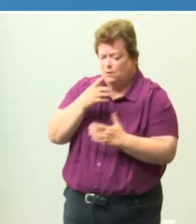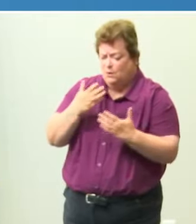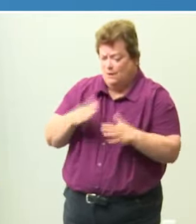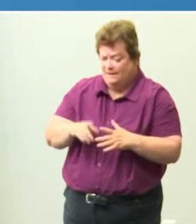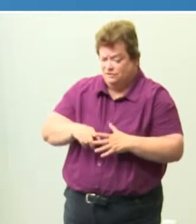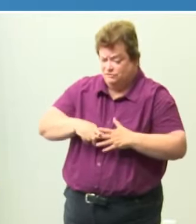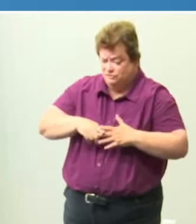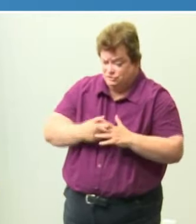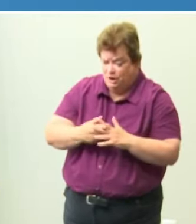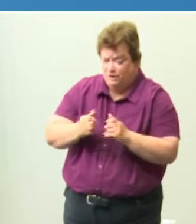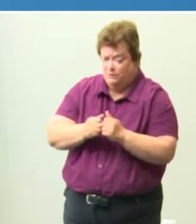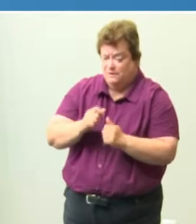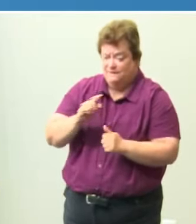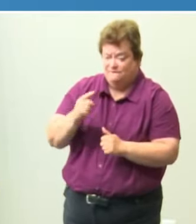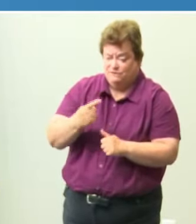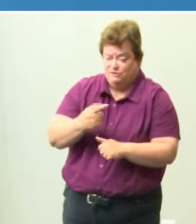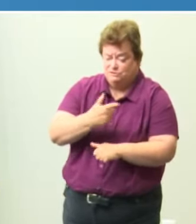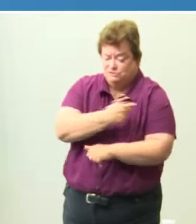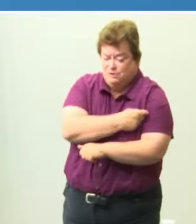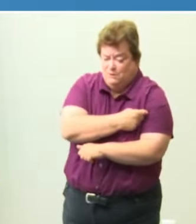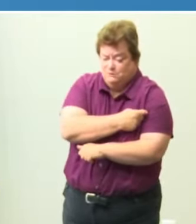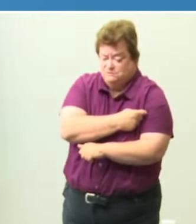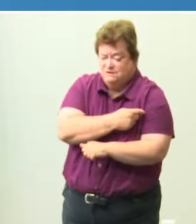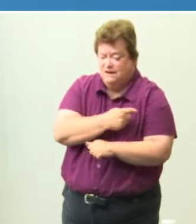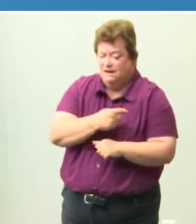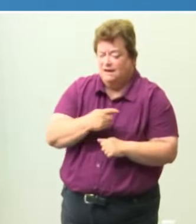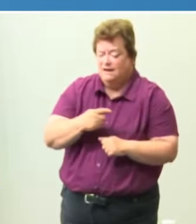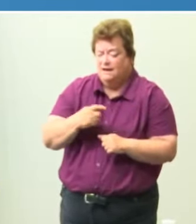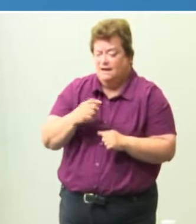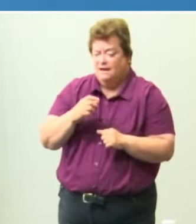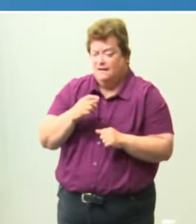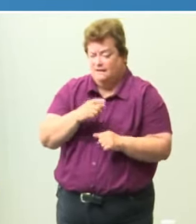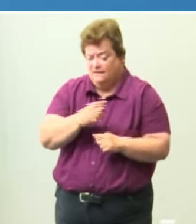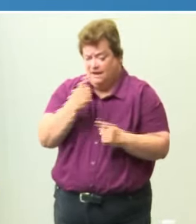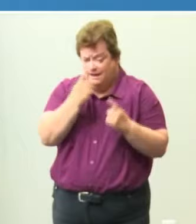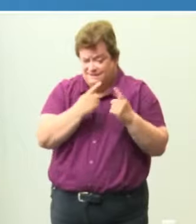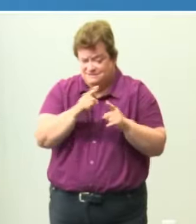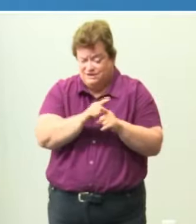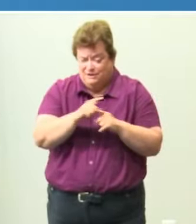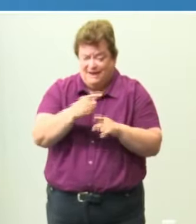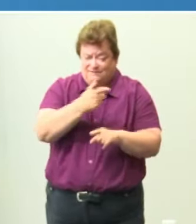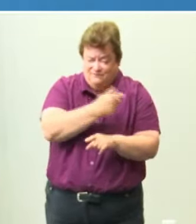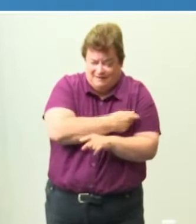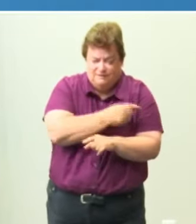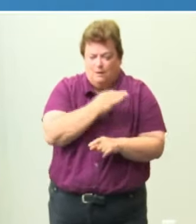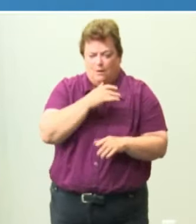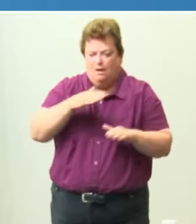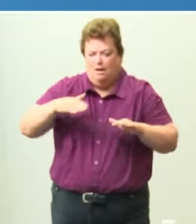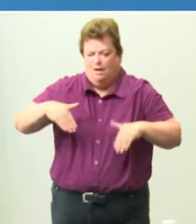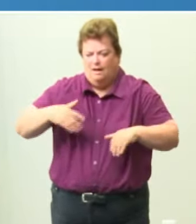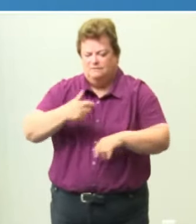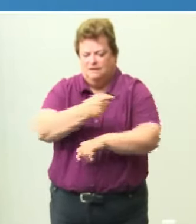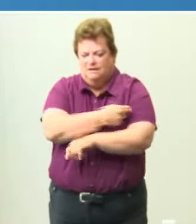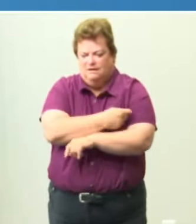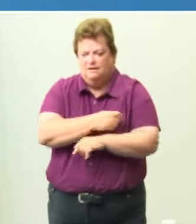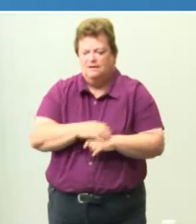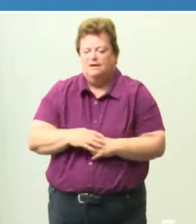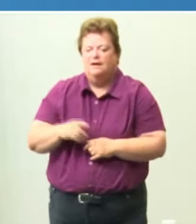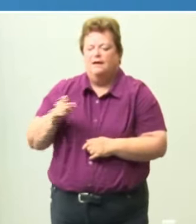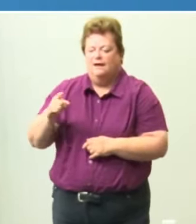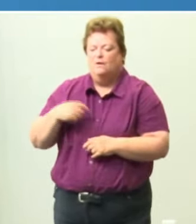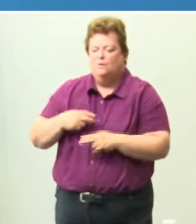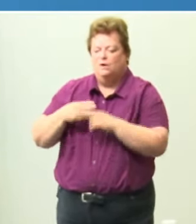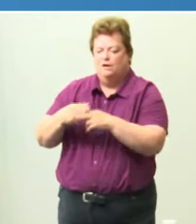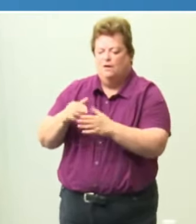maybe inside that 14-day window from the second dose considered unvaccinated, or what category would they maybe fall into? They would be